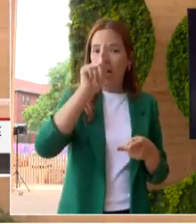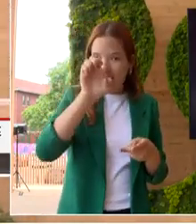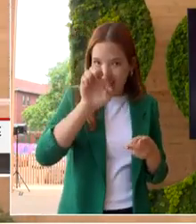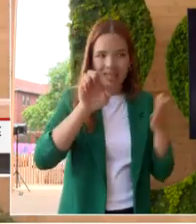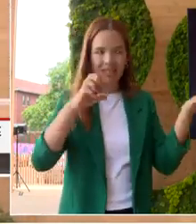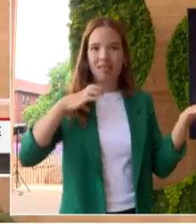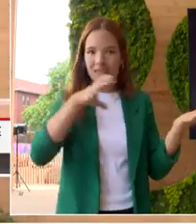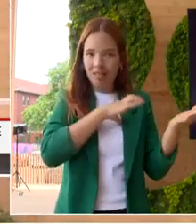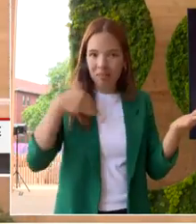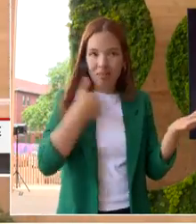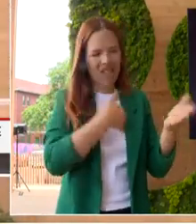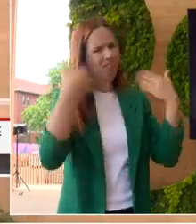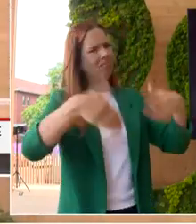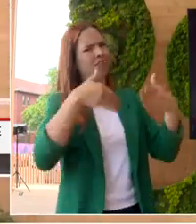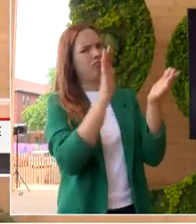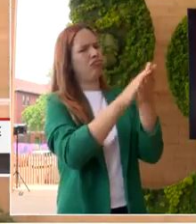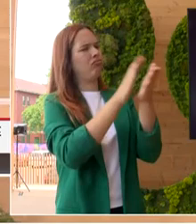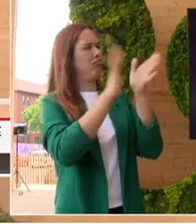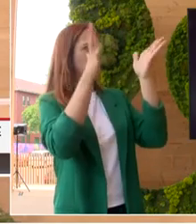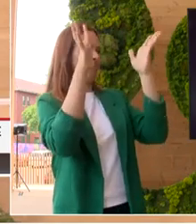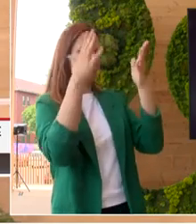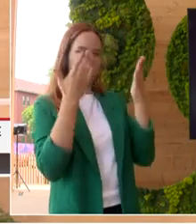White.